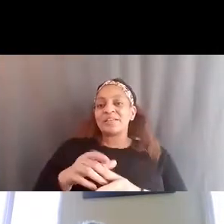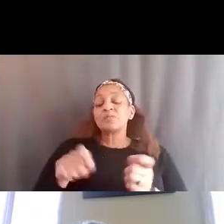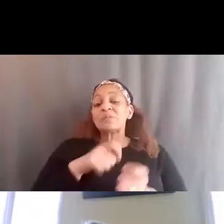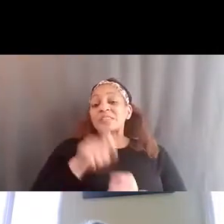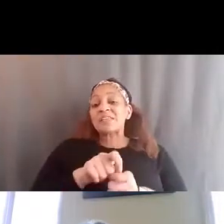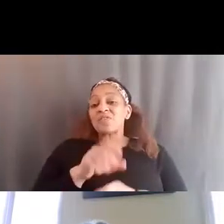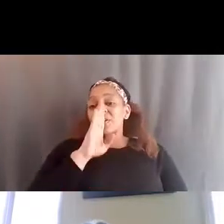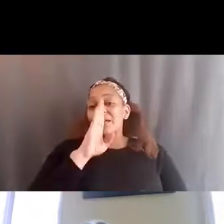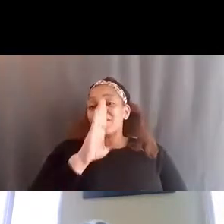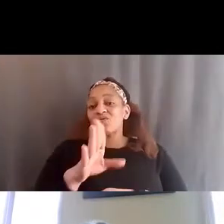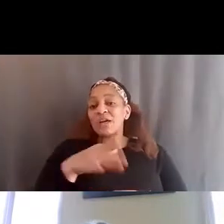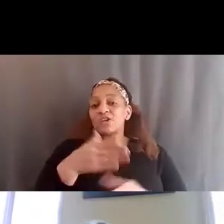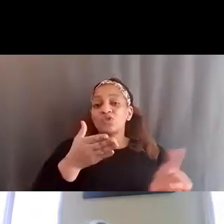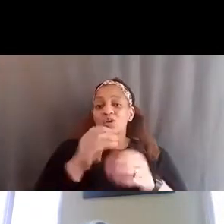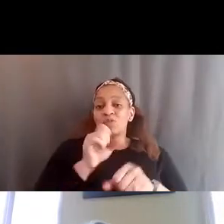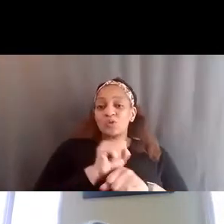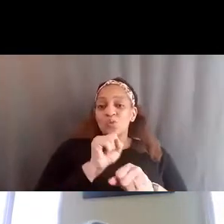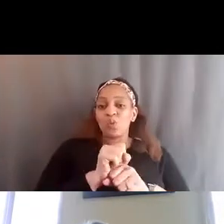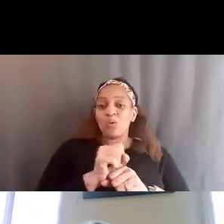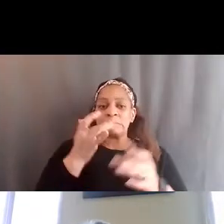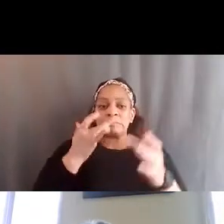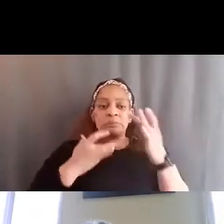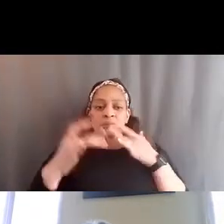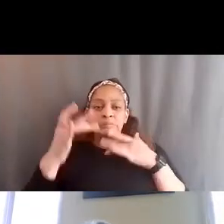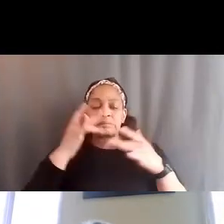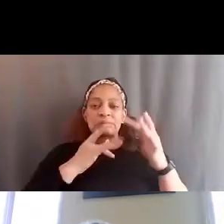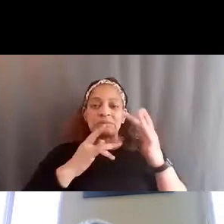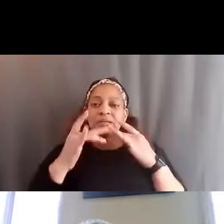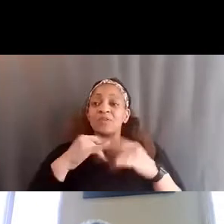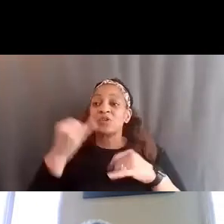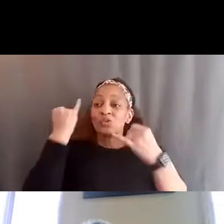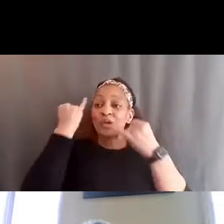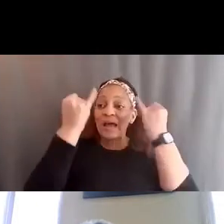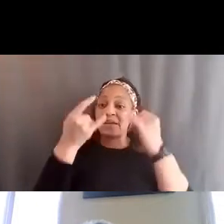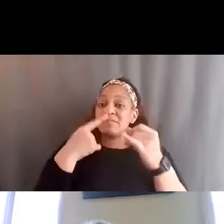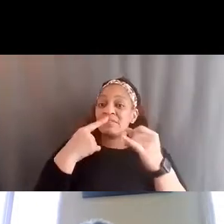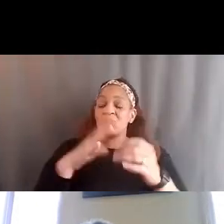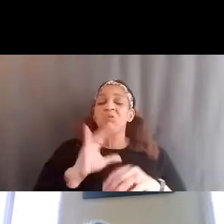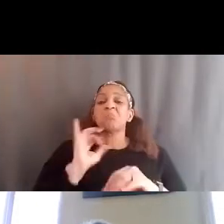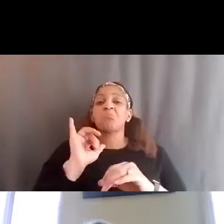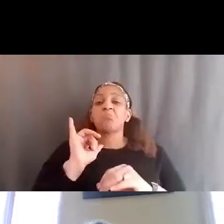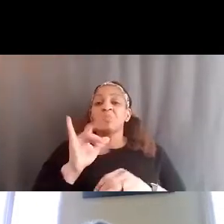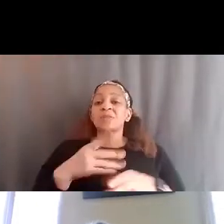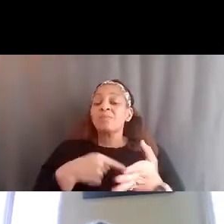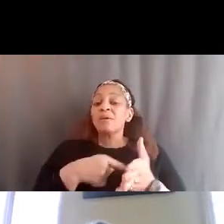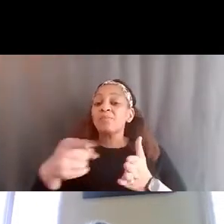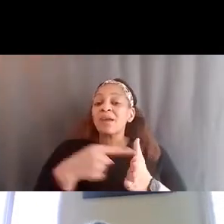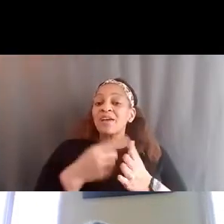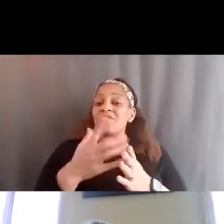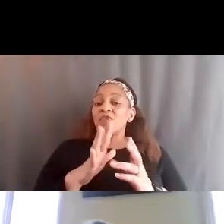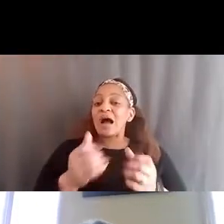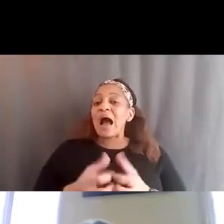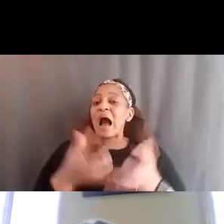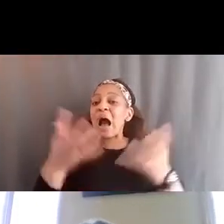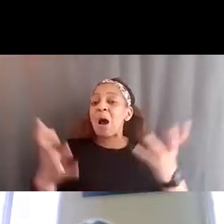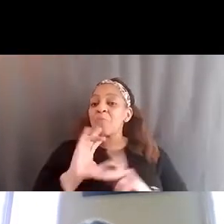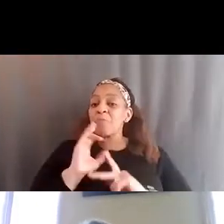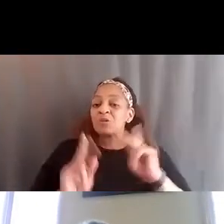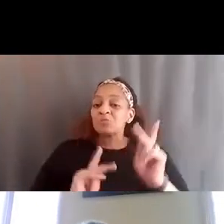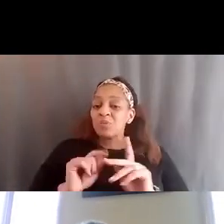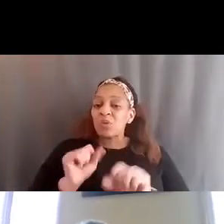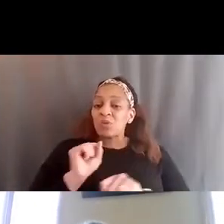shortage, the idea of being paid for the volume of services delivered is really not